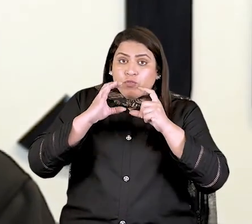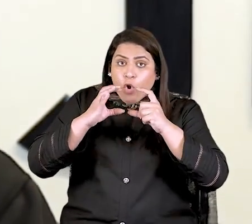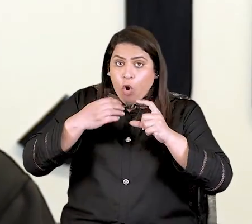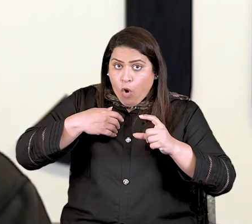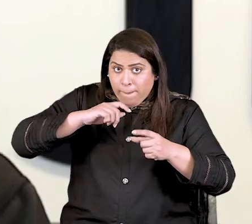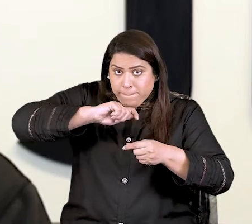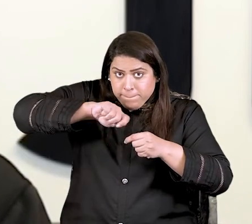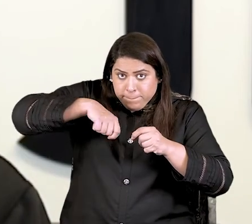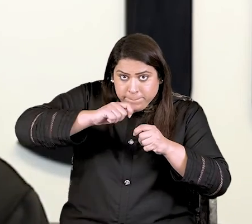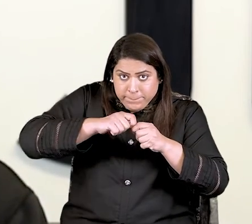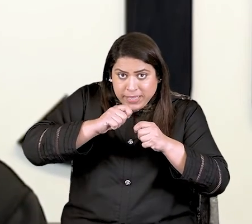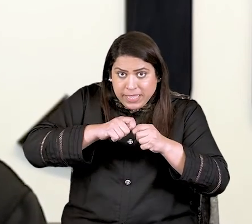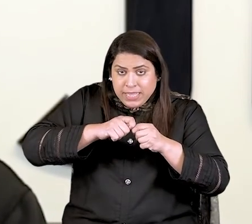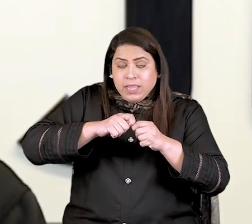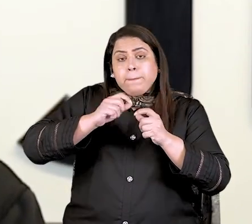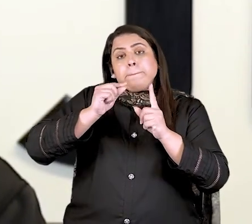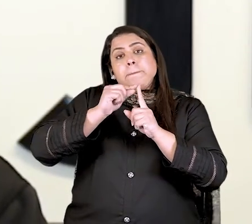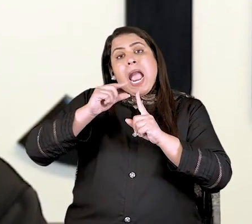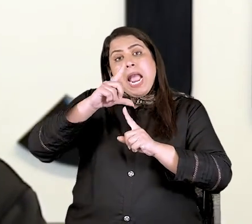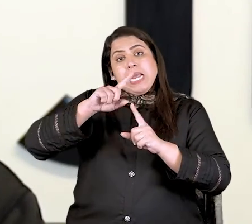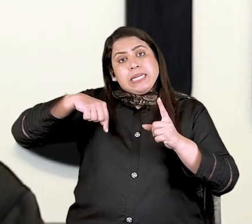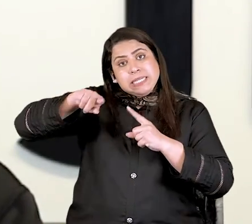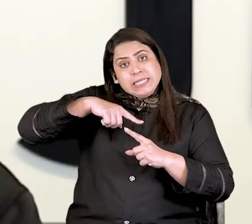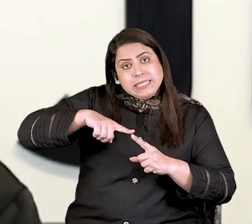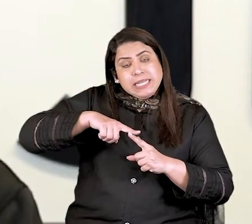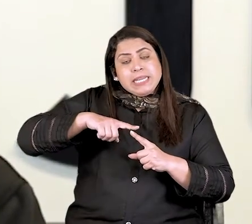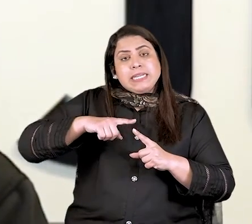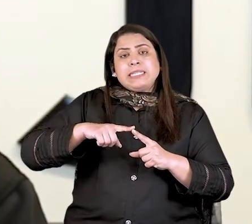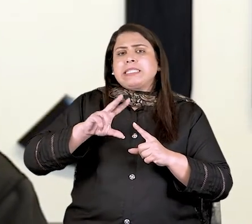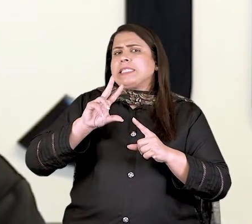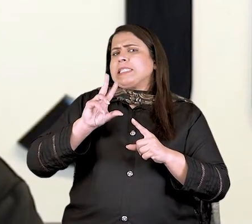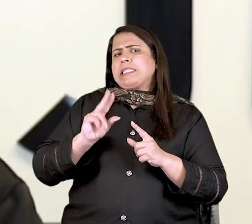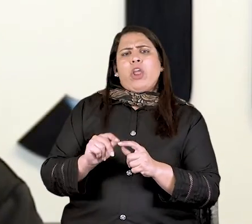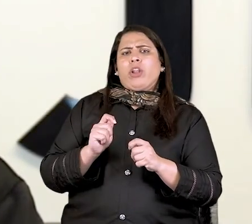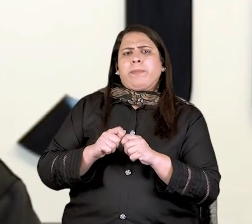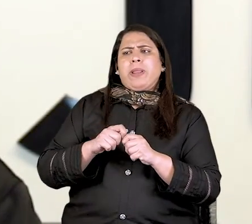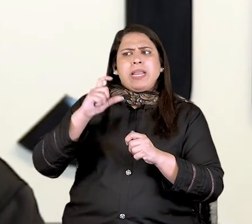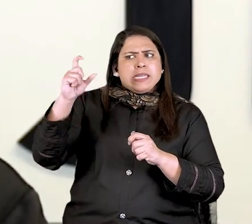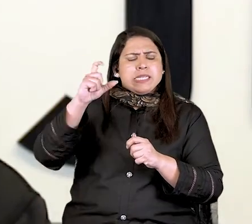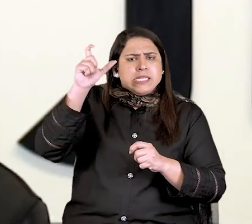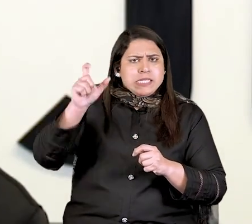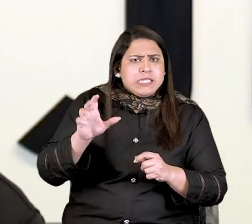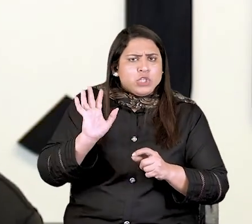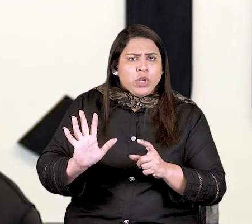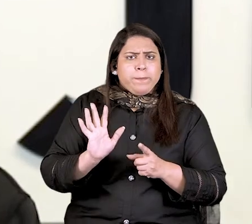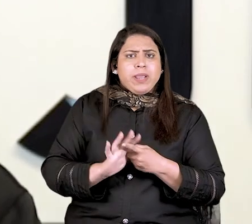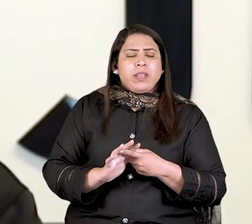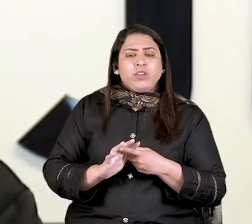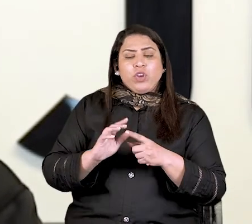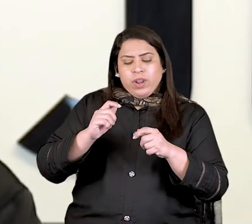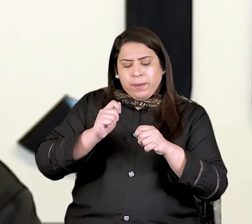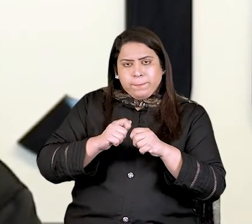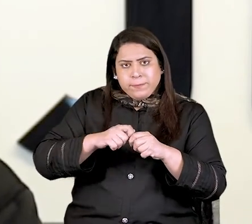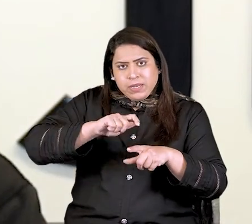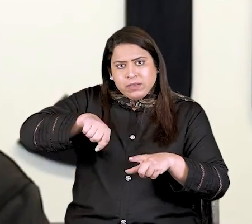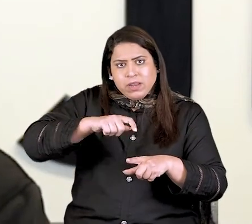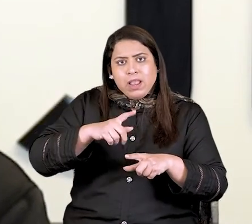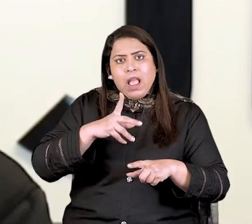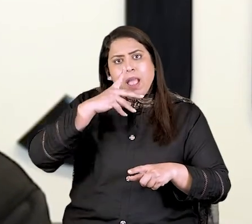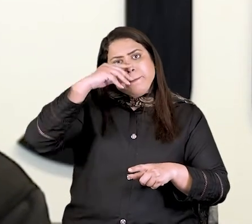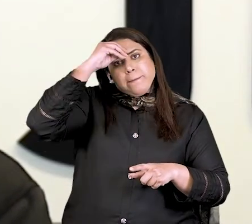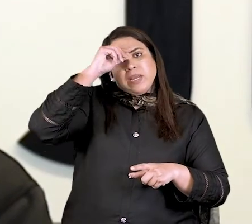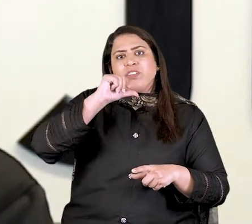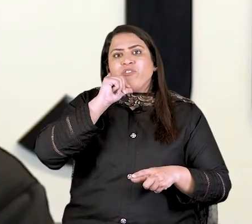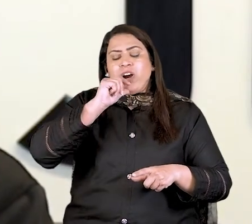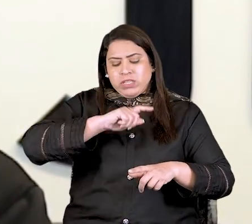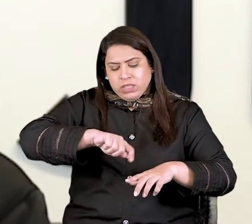But the food that I make in BRIM Pakistan is being made for the customers, but think as if this